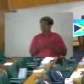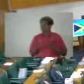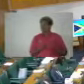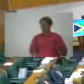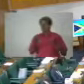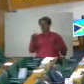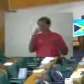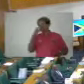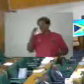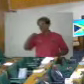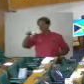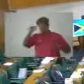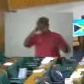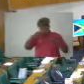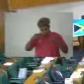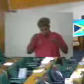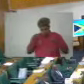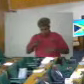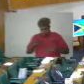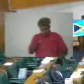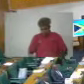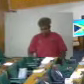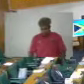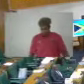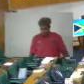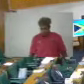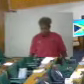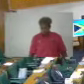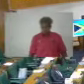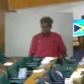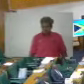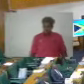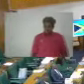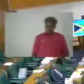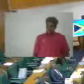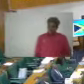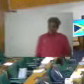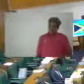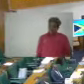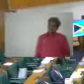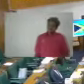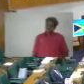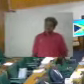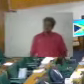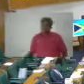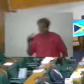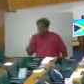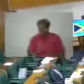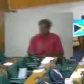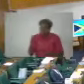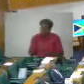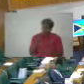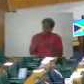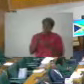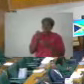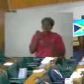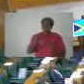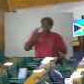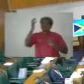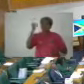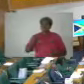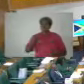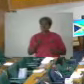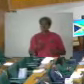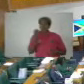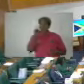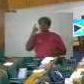posed. Those in favor? Aye. Those against, ayes have it. Continue, yes. Senator Crawford. Every time there's a state of emergency,